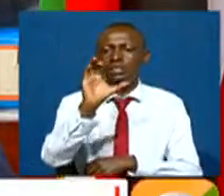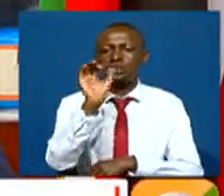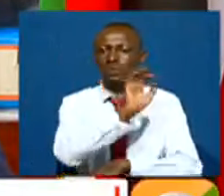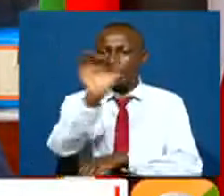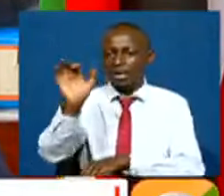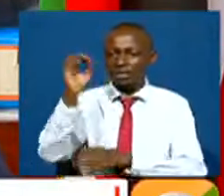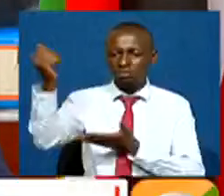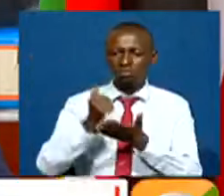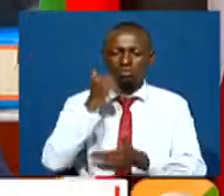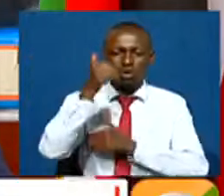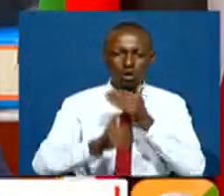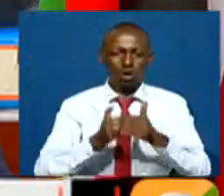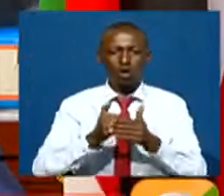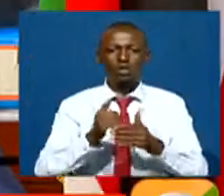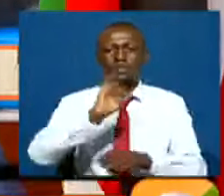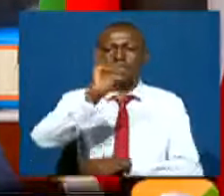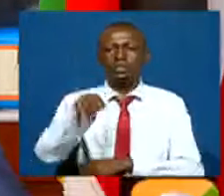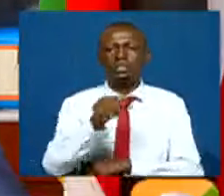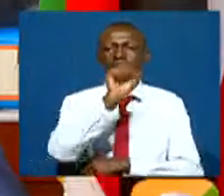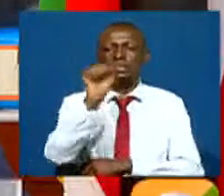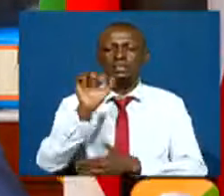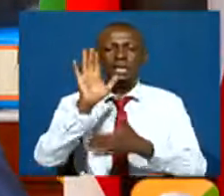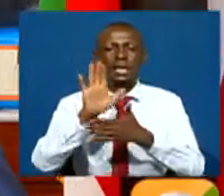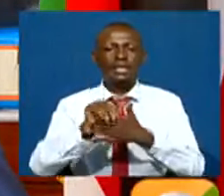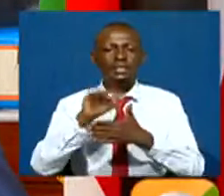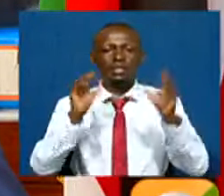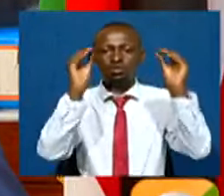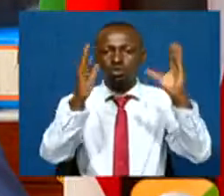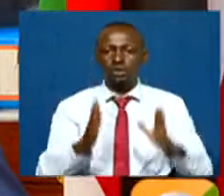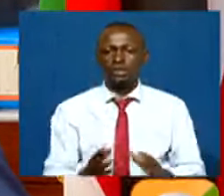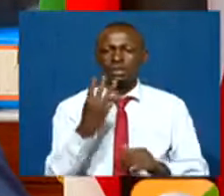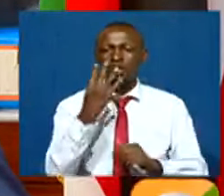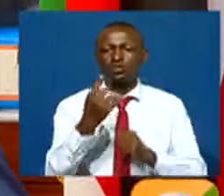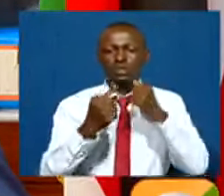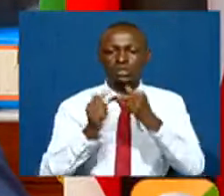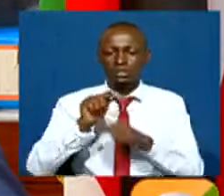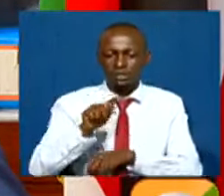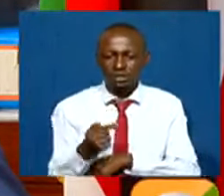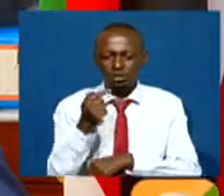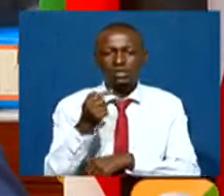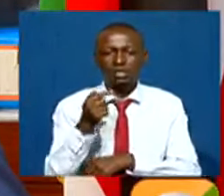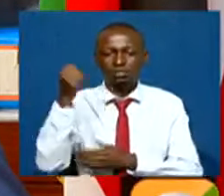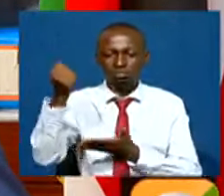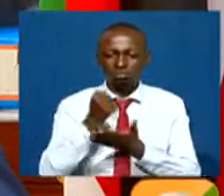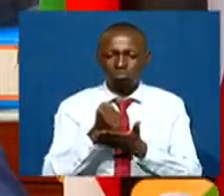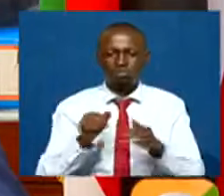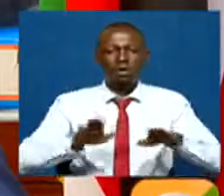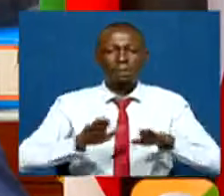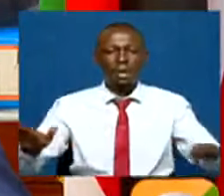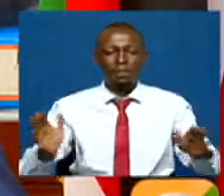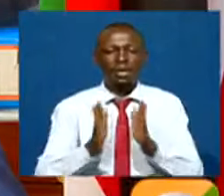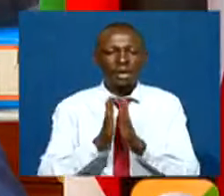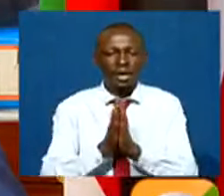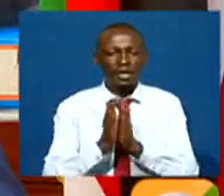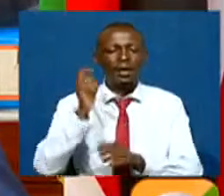hire all the JSS interns, all the 46,000, and hire them on permanent and